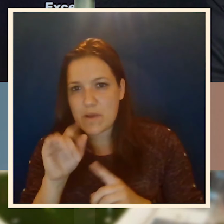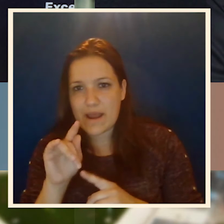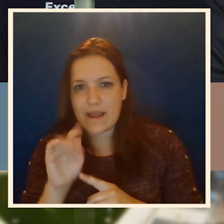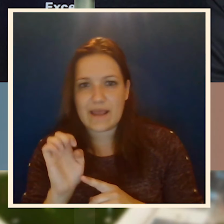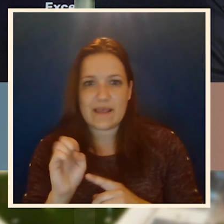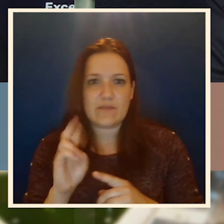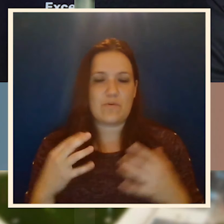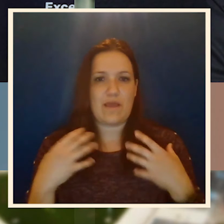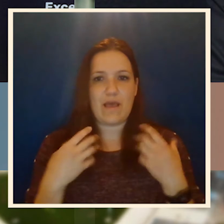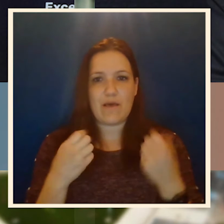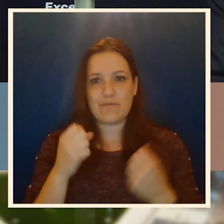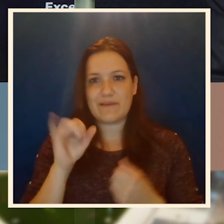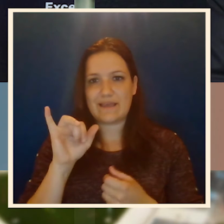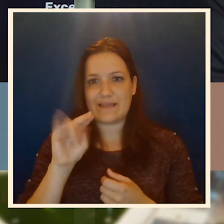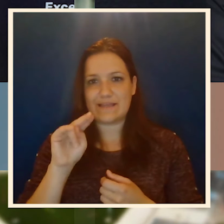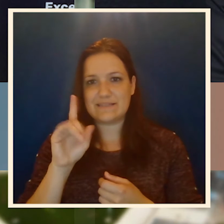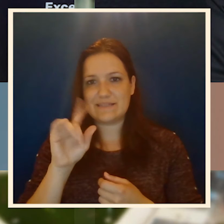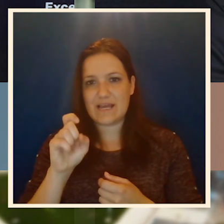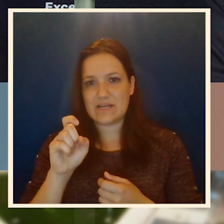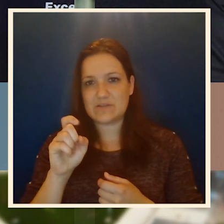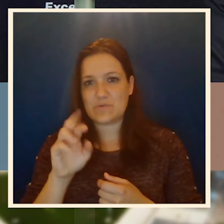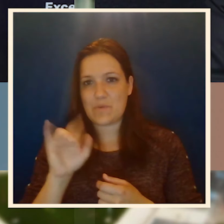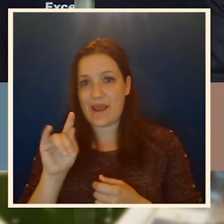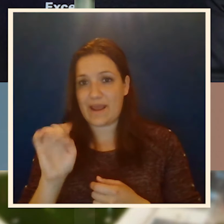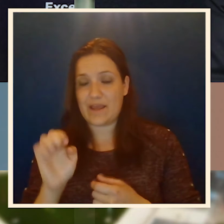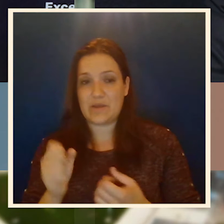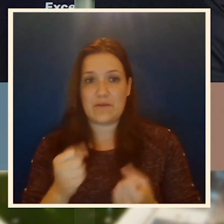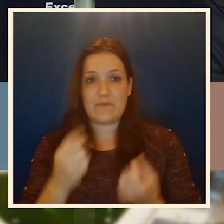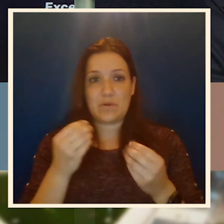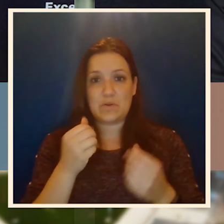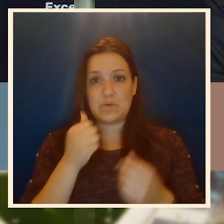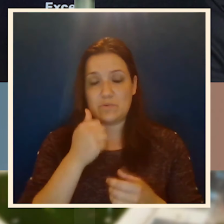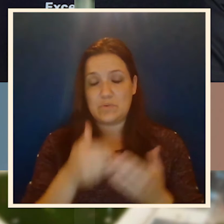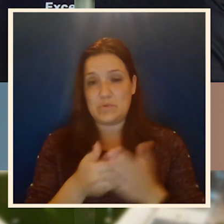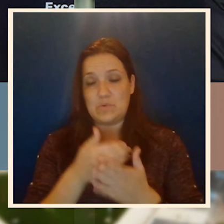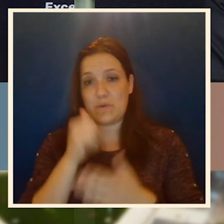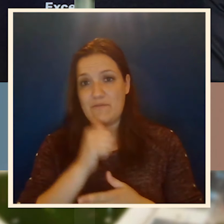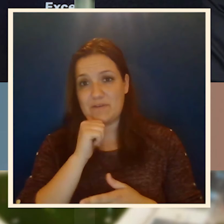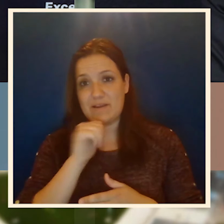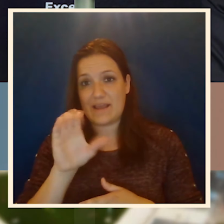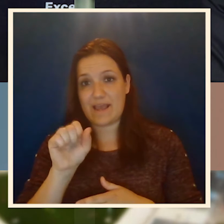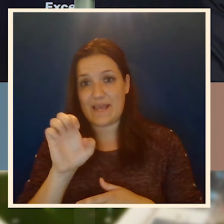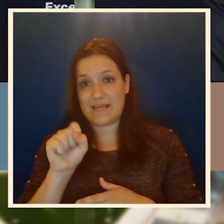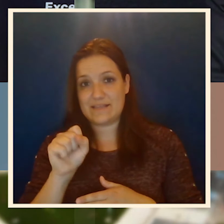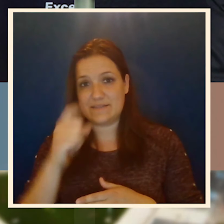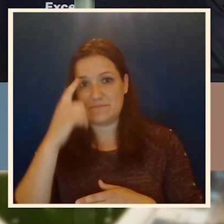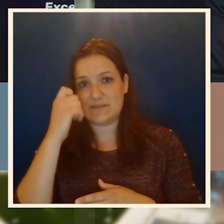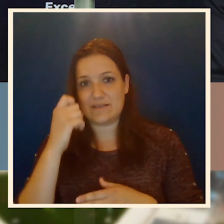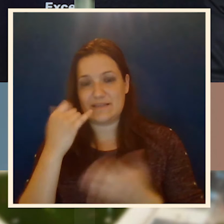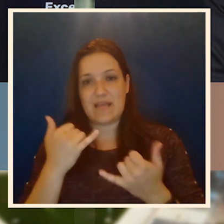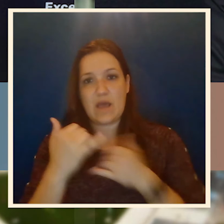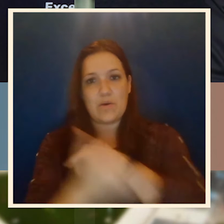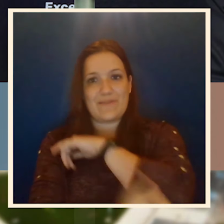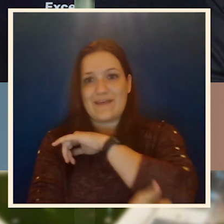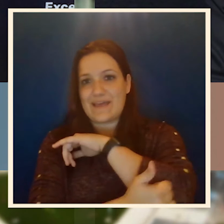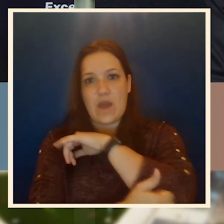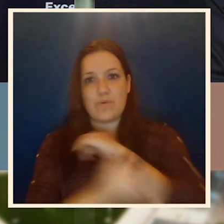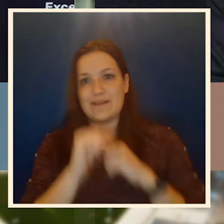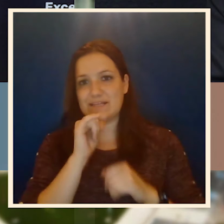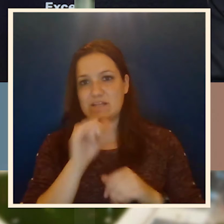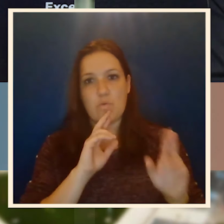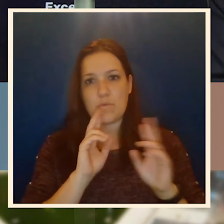the county level anymore about positivity rate or healthy index rate or number of new daily